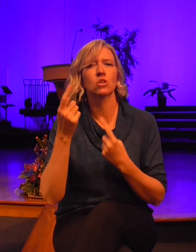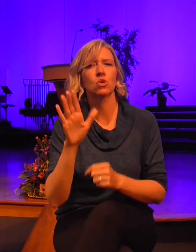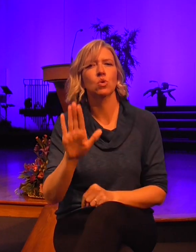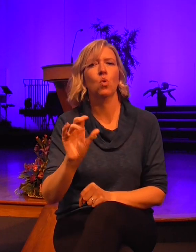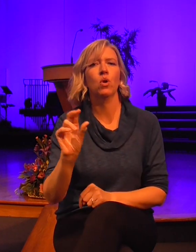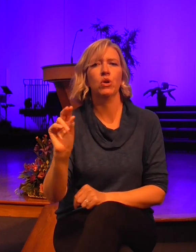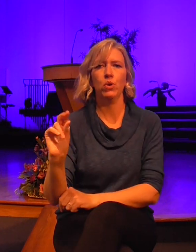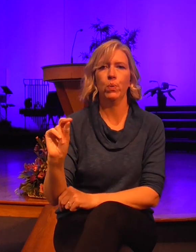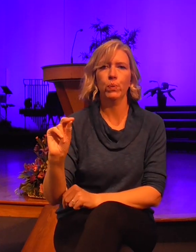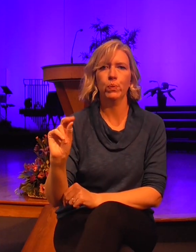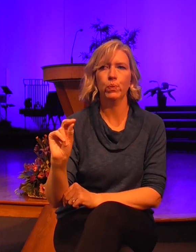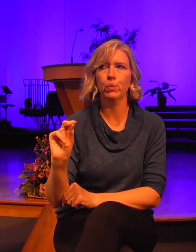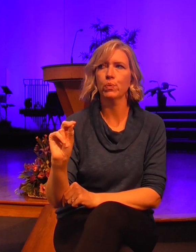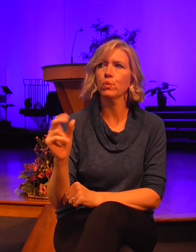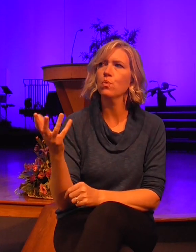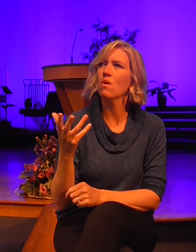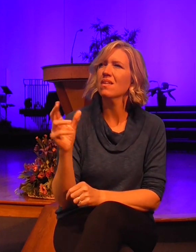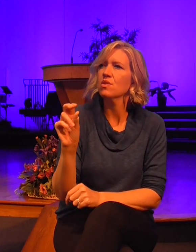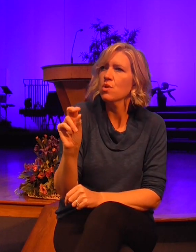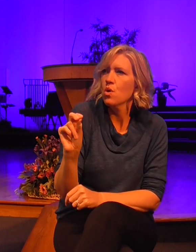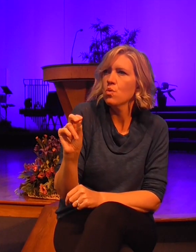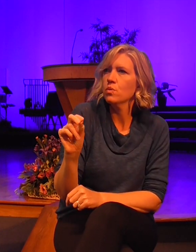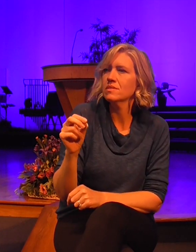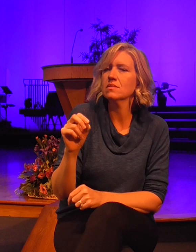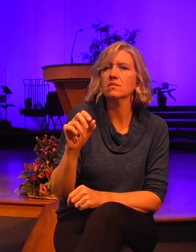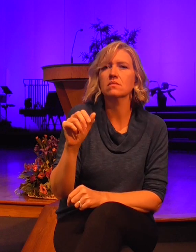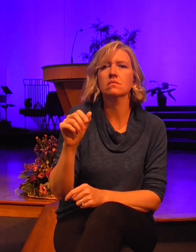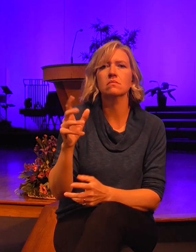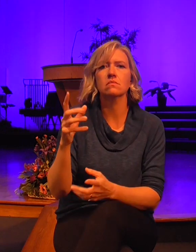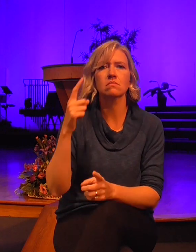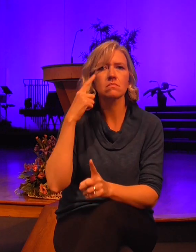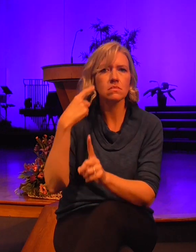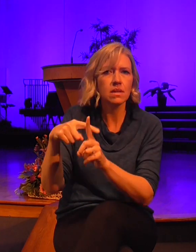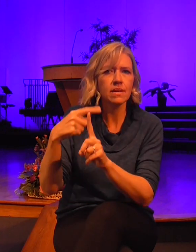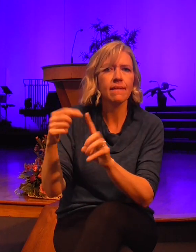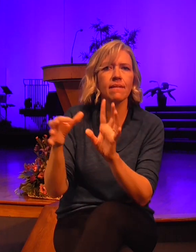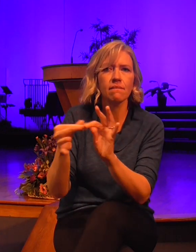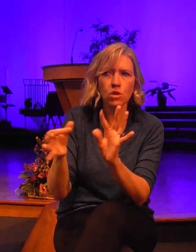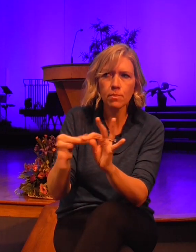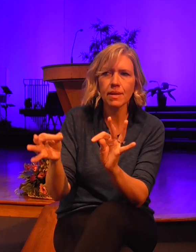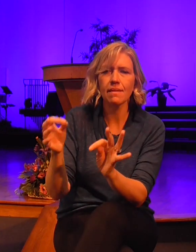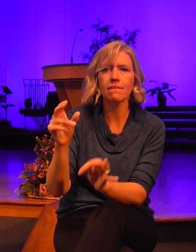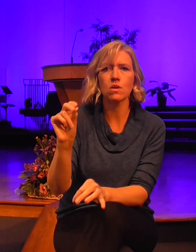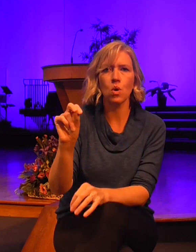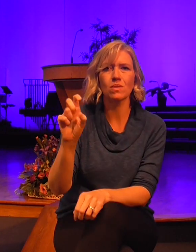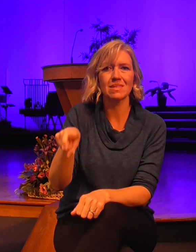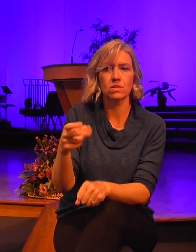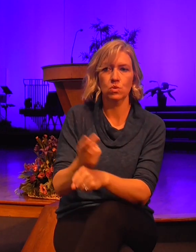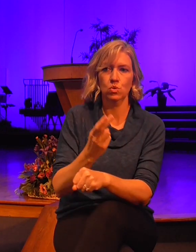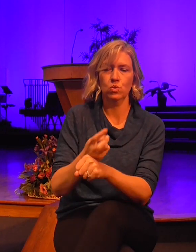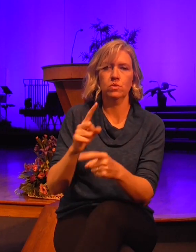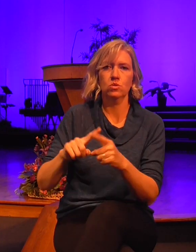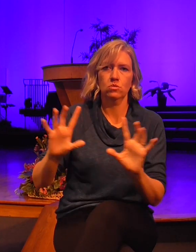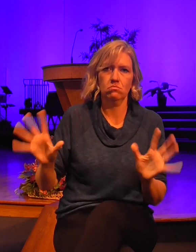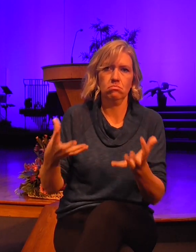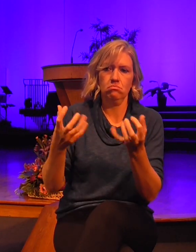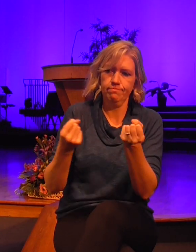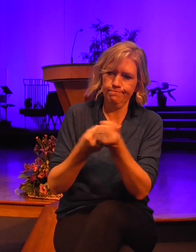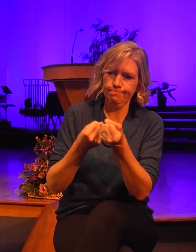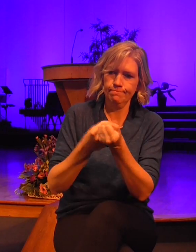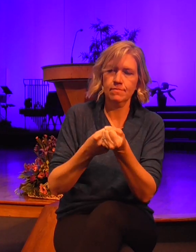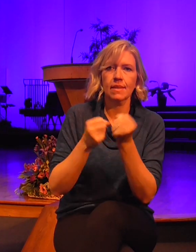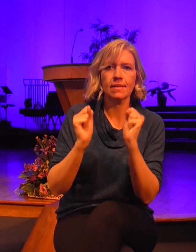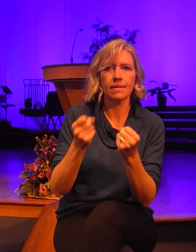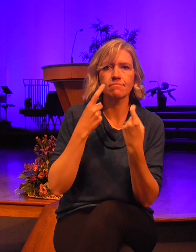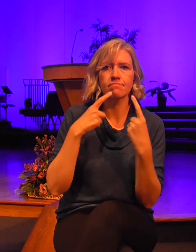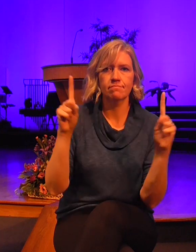no's that I need to say? What are the affirmative no's I need to utilize to help build that momentum so I can achieve